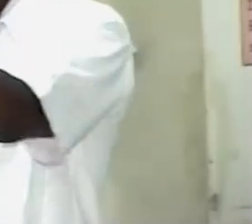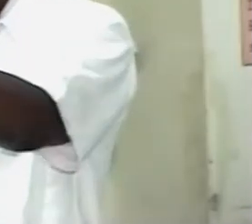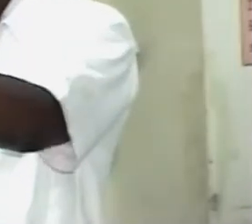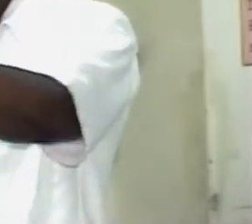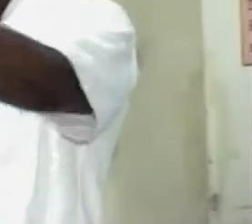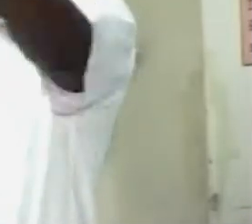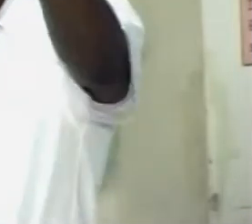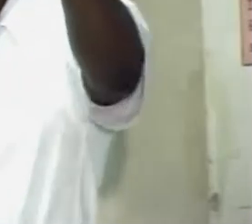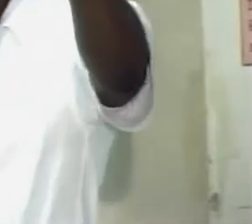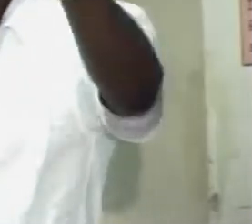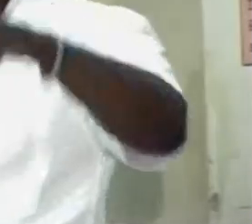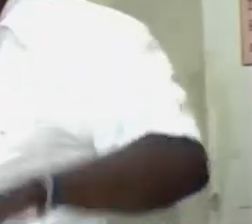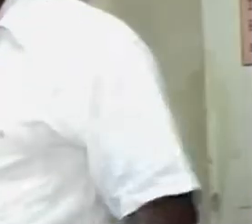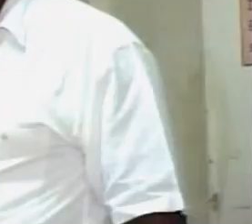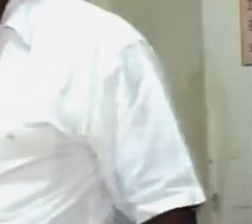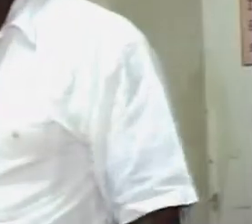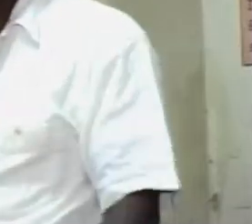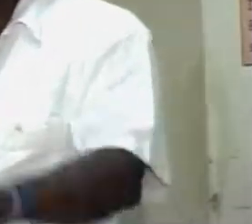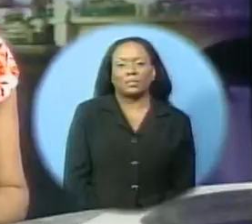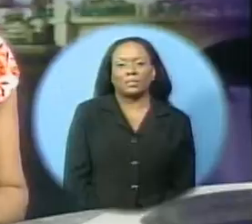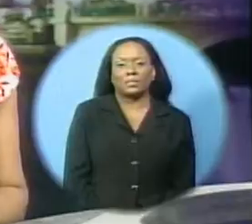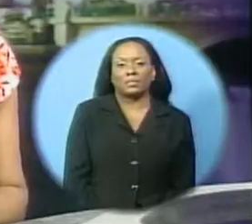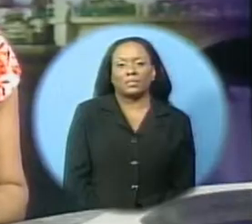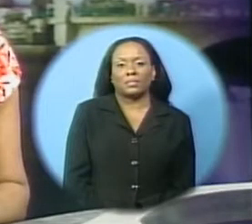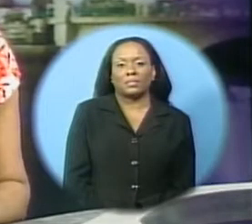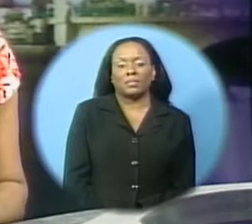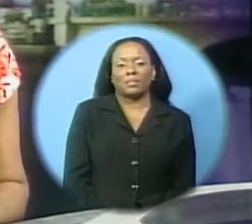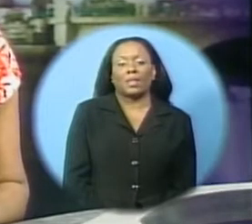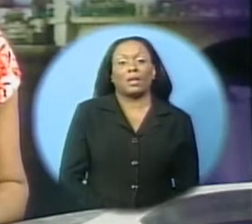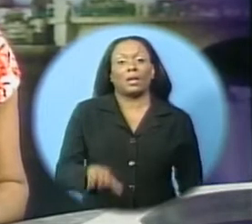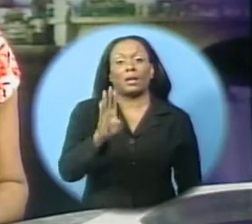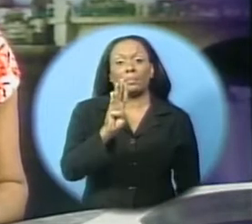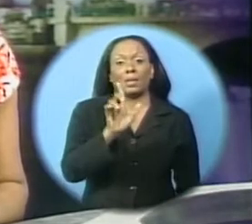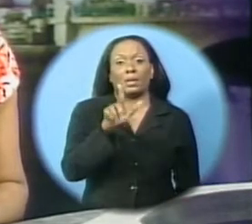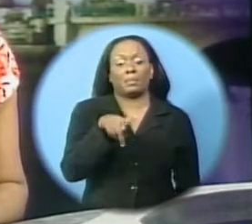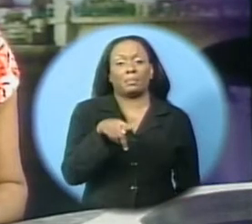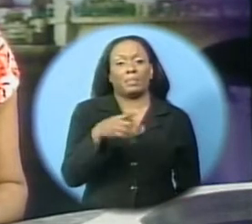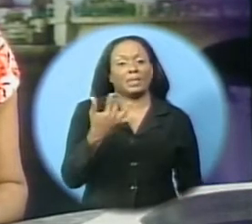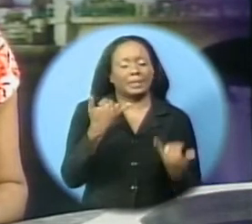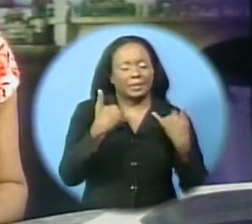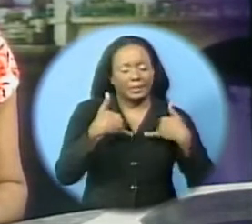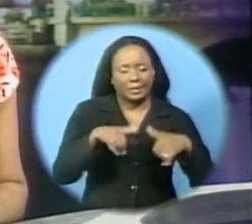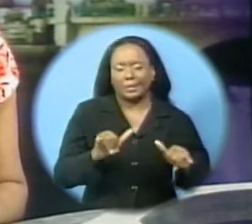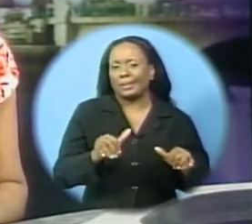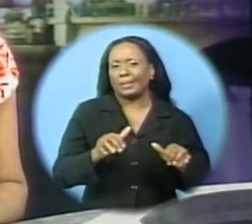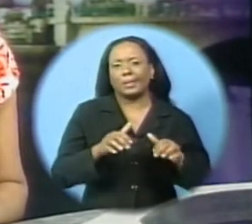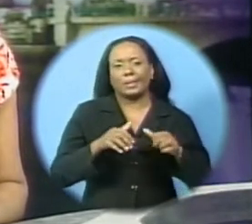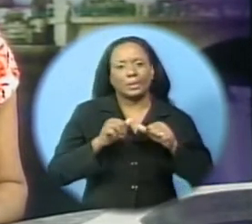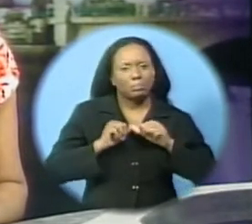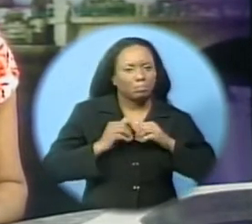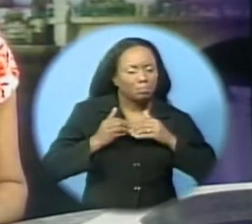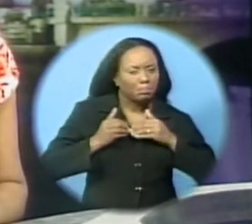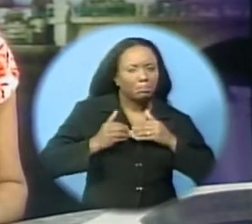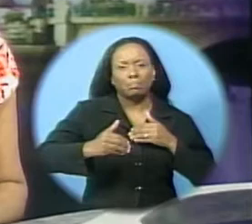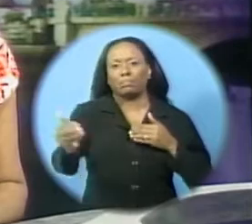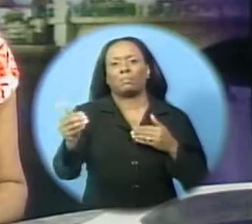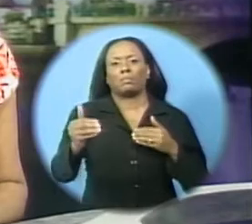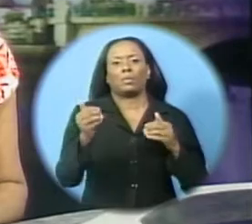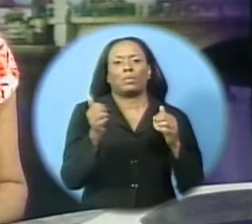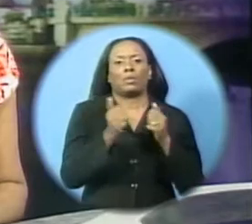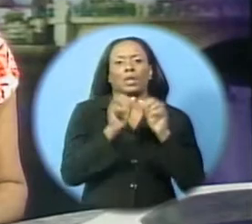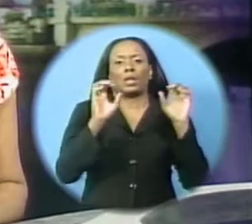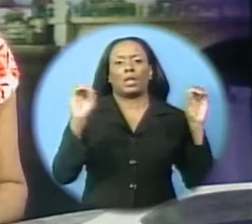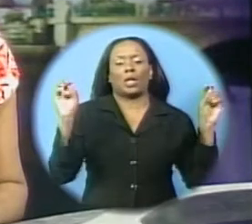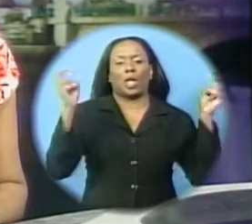including getting rid of Maria Eargard. Well, meantime, the opposition will be going ahead with plans to move a no-confidence